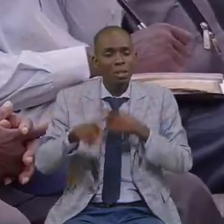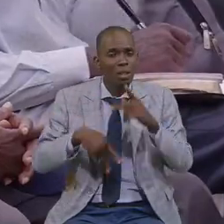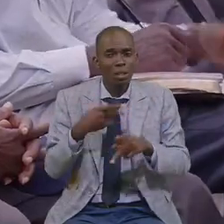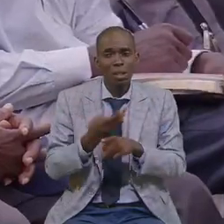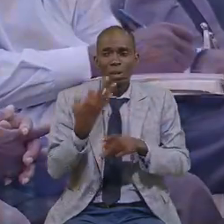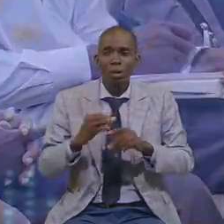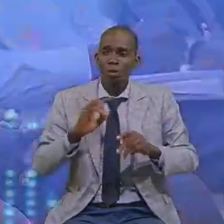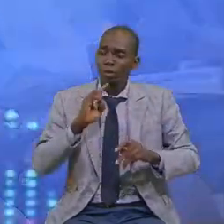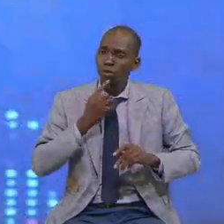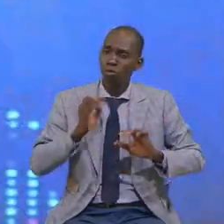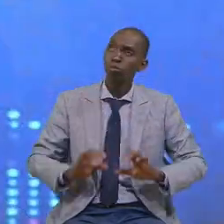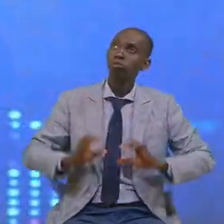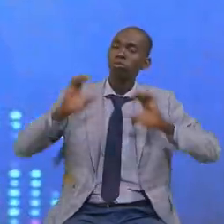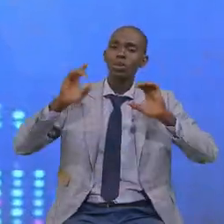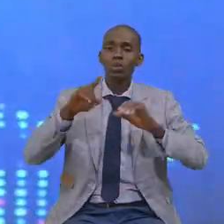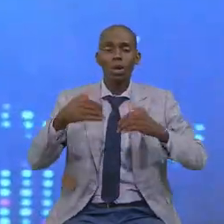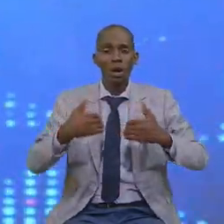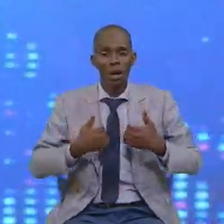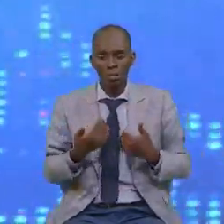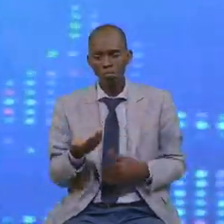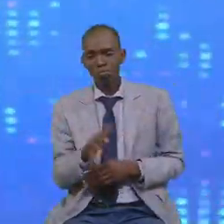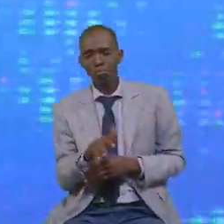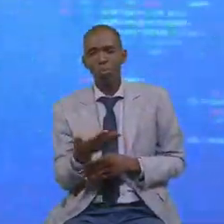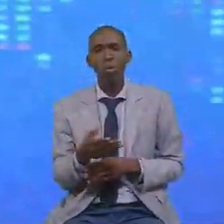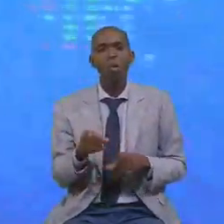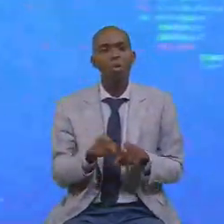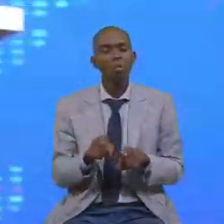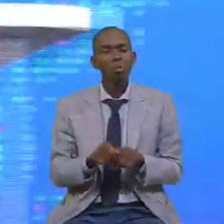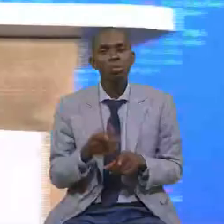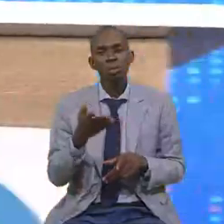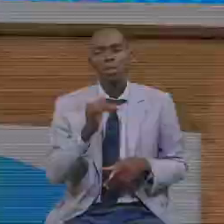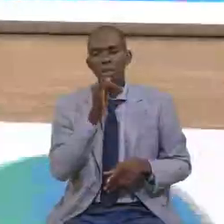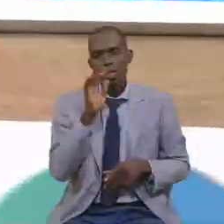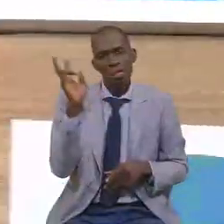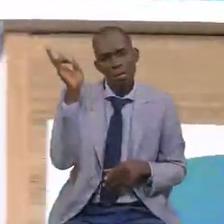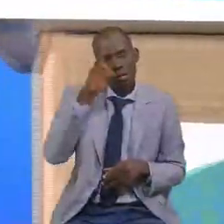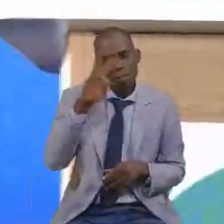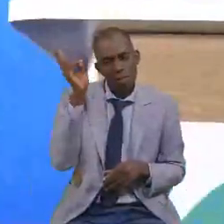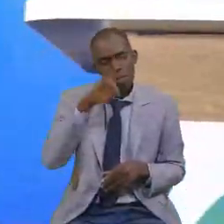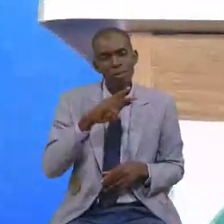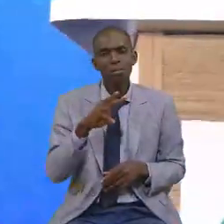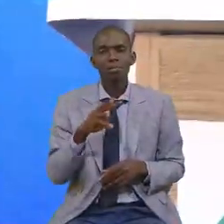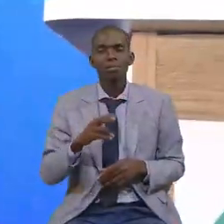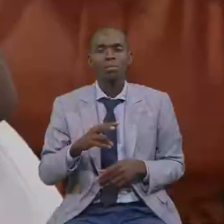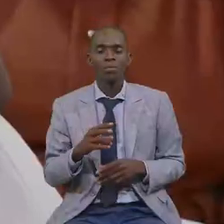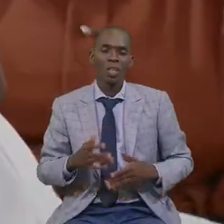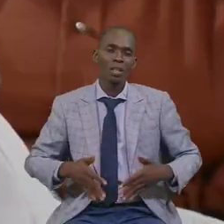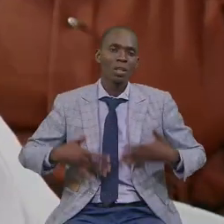is compromise in your life. There is also the careless, carefree